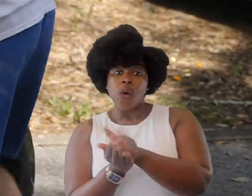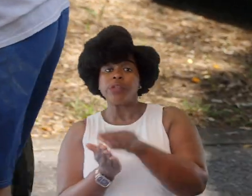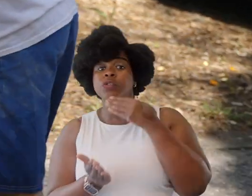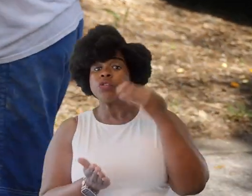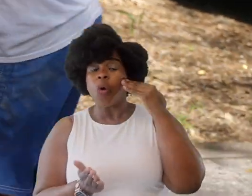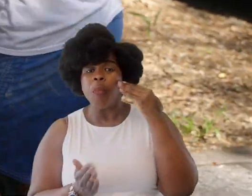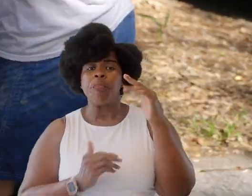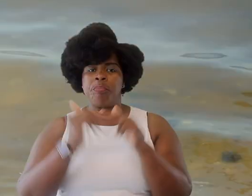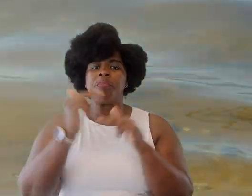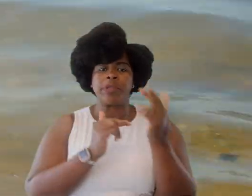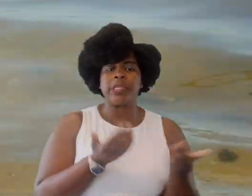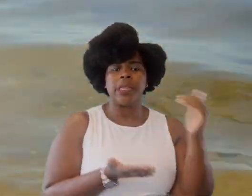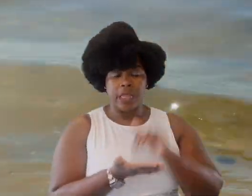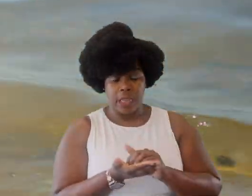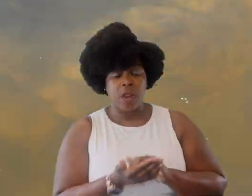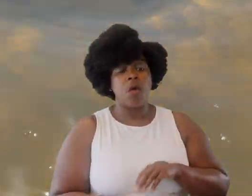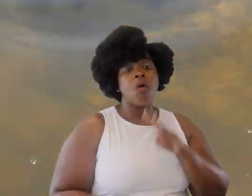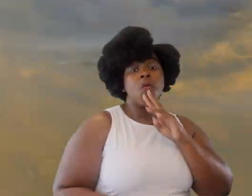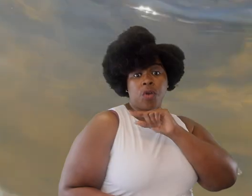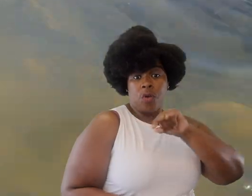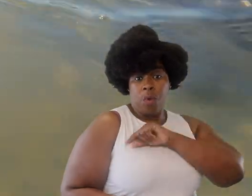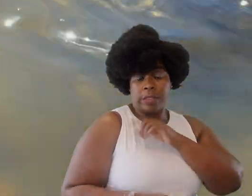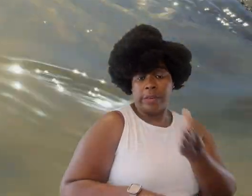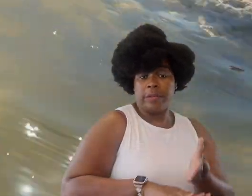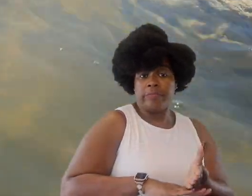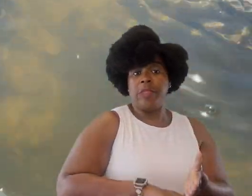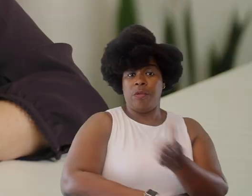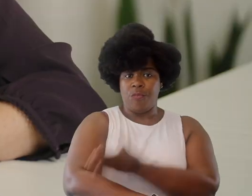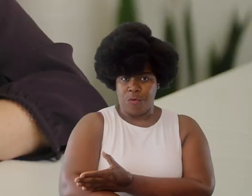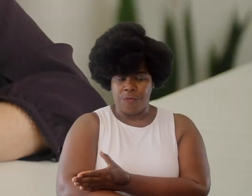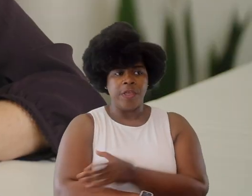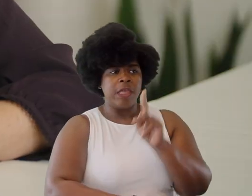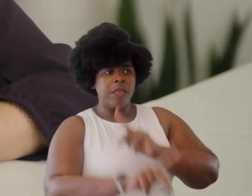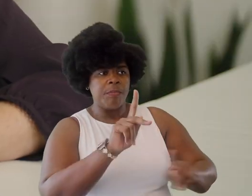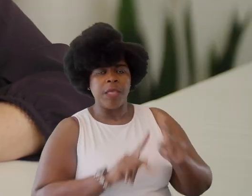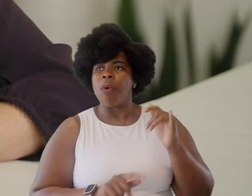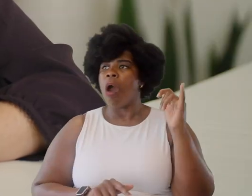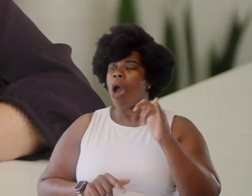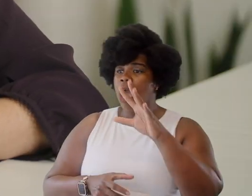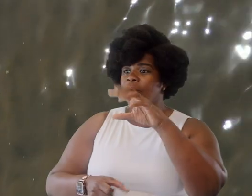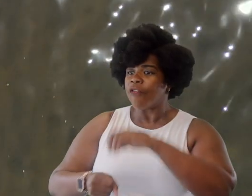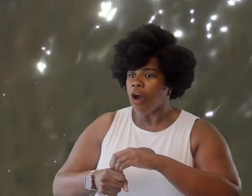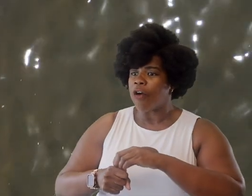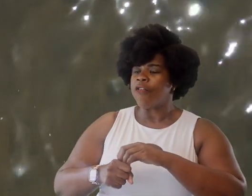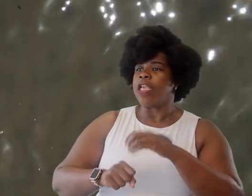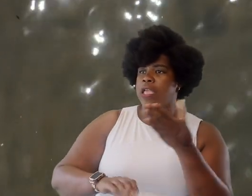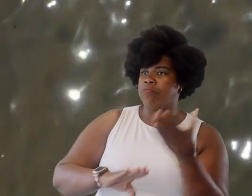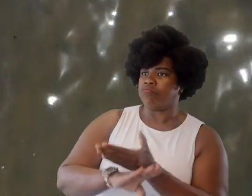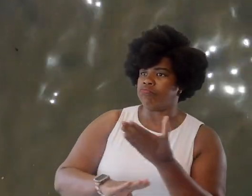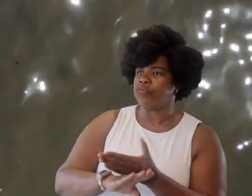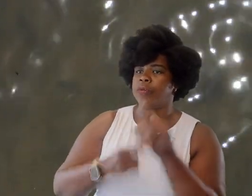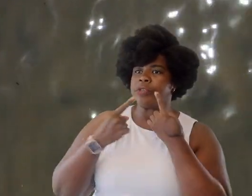oyster habitats. Not only are we helping improve water quality, we're also exposing people to this idea that they can be part